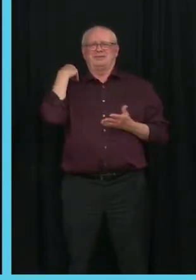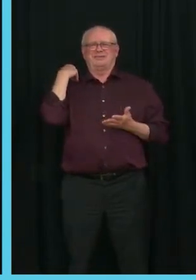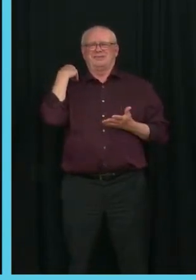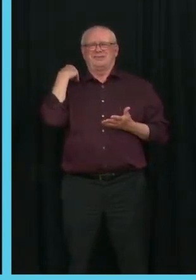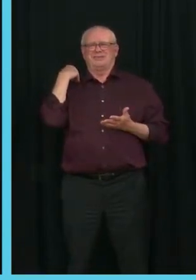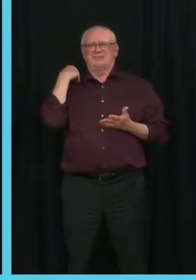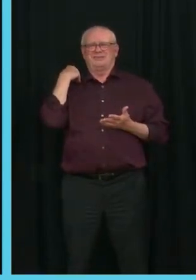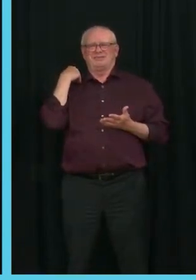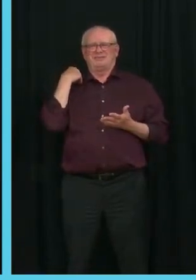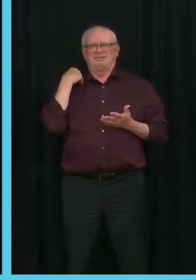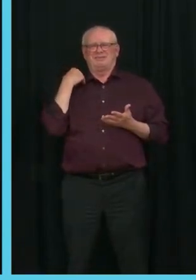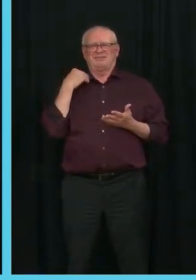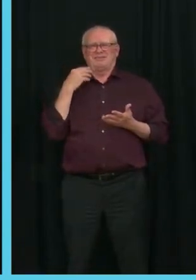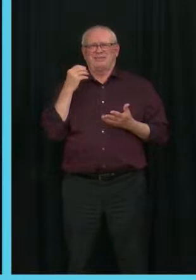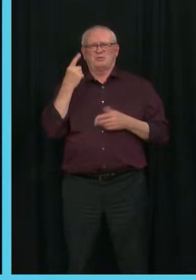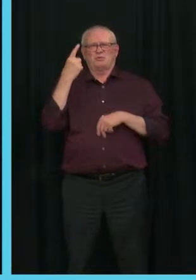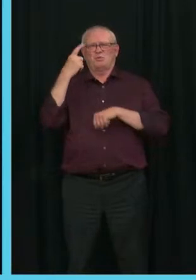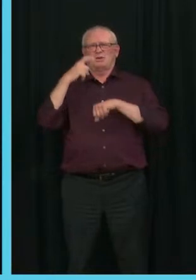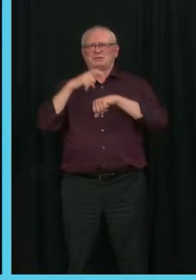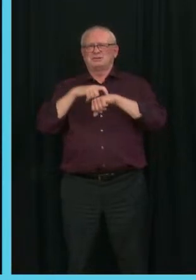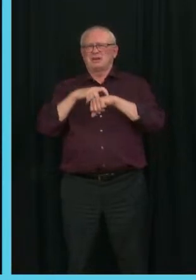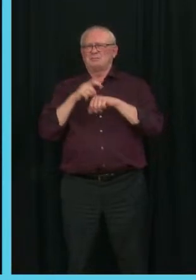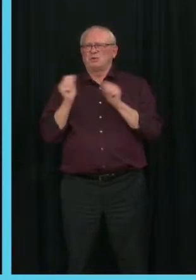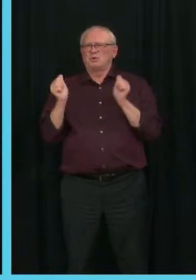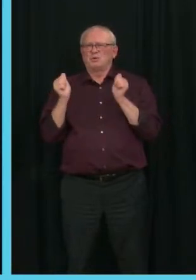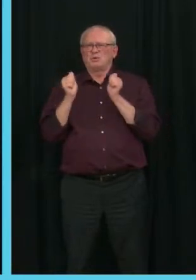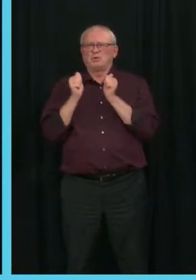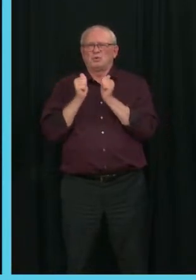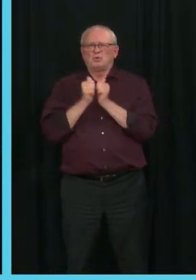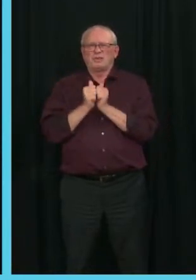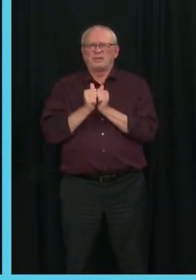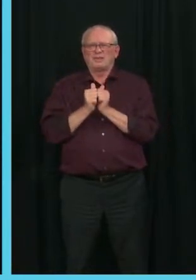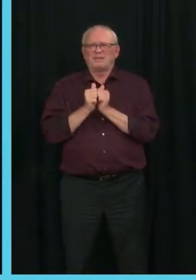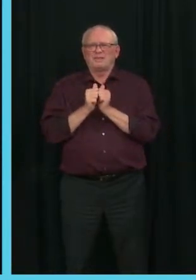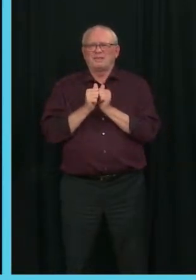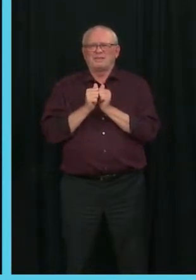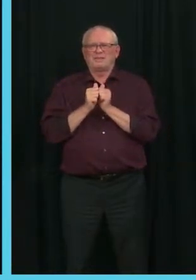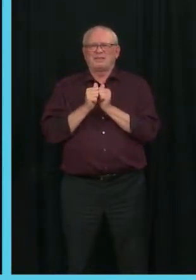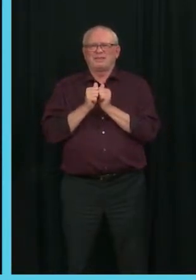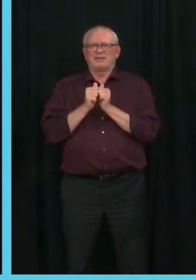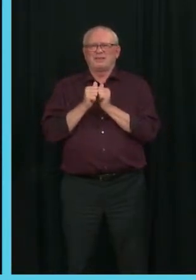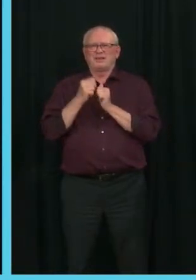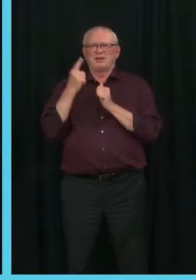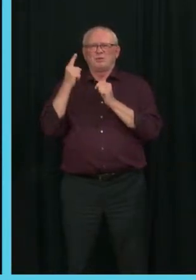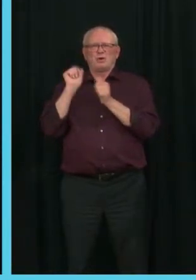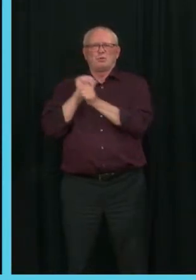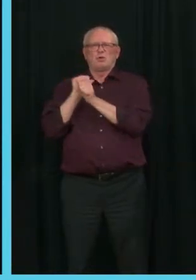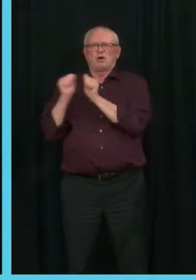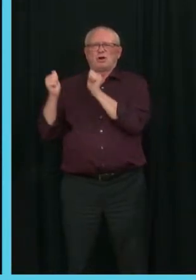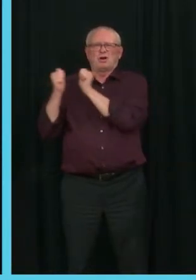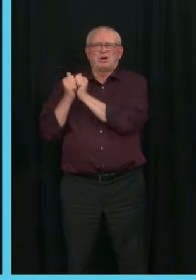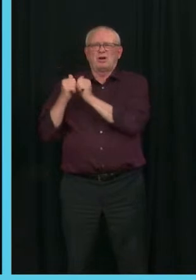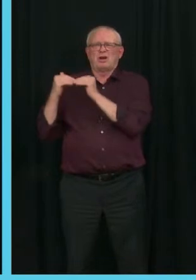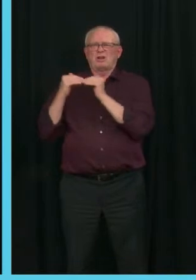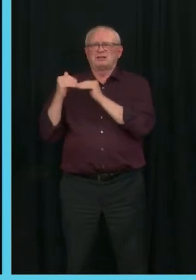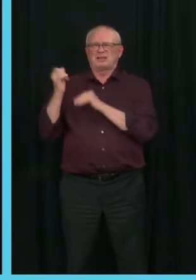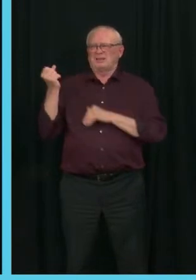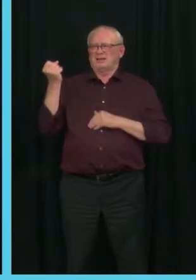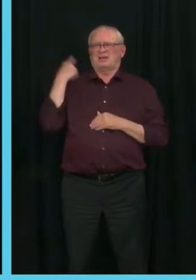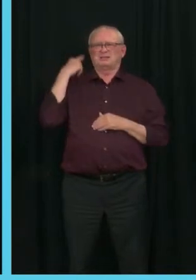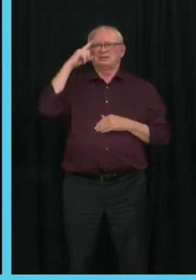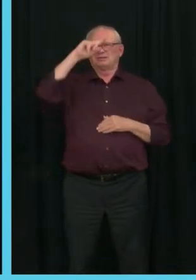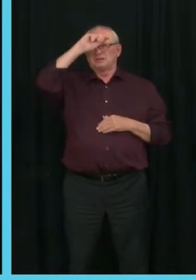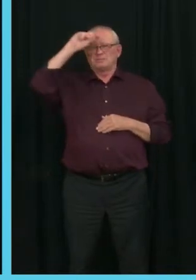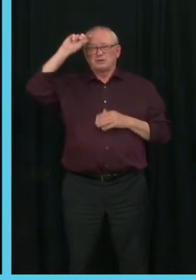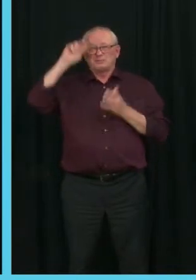a colleague for a rule-compliant lunch in July of last year. So this is a complete fabrication, and